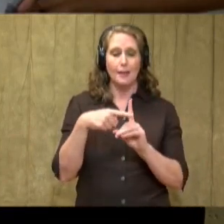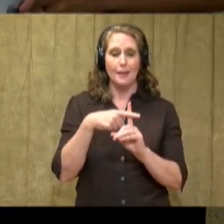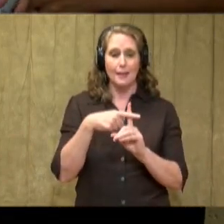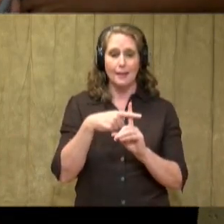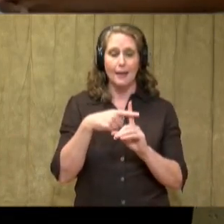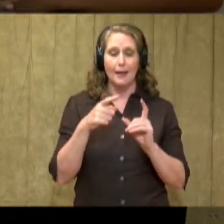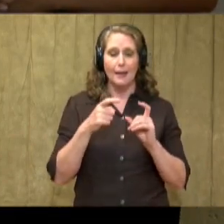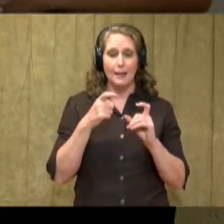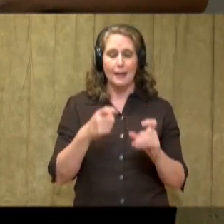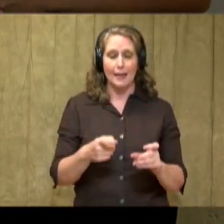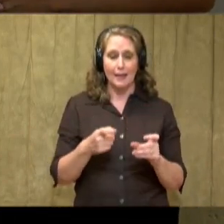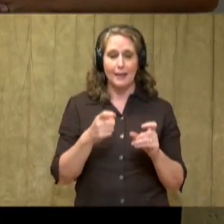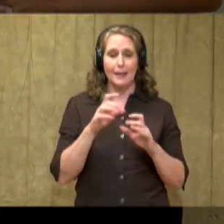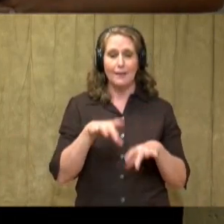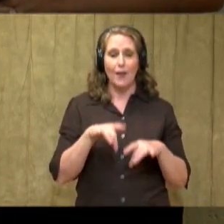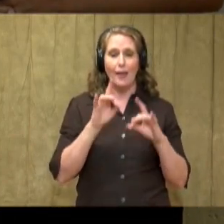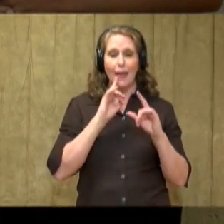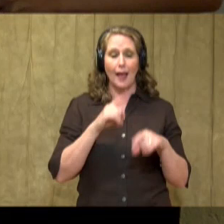to get a sum.